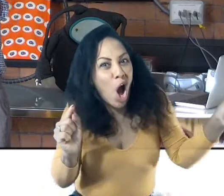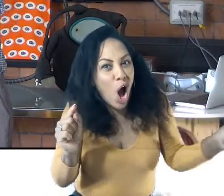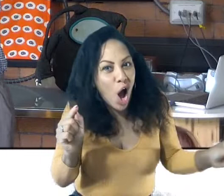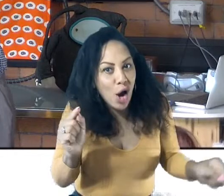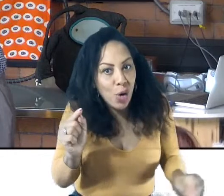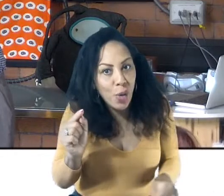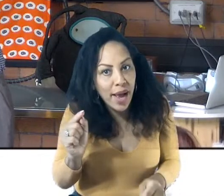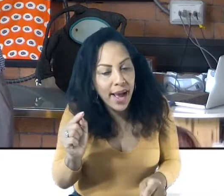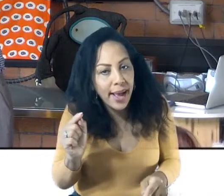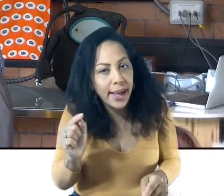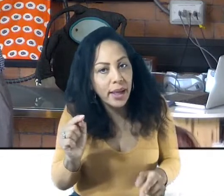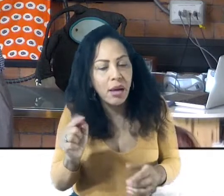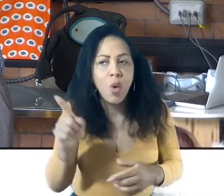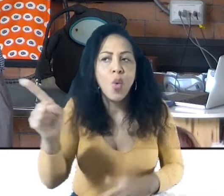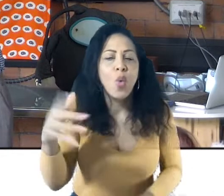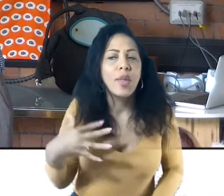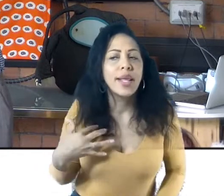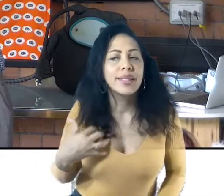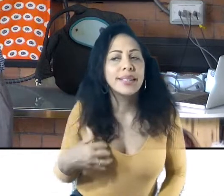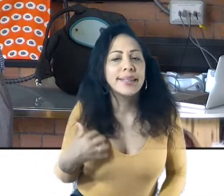a little bit